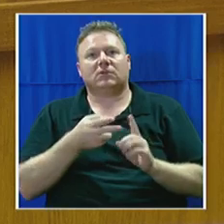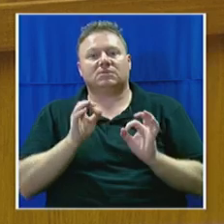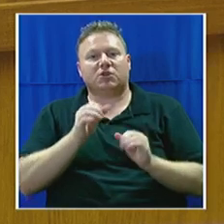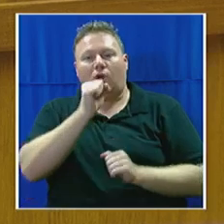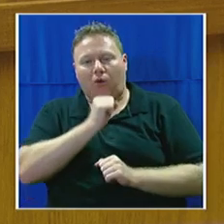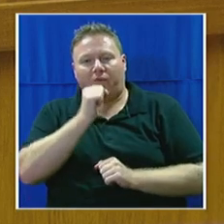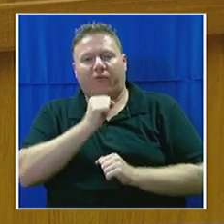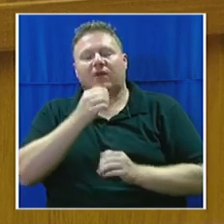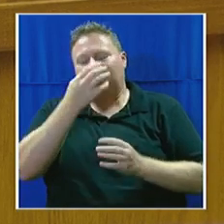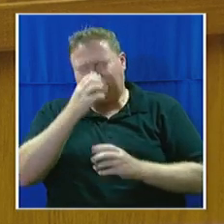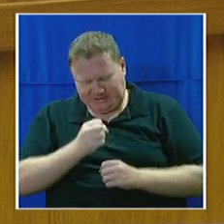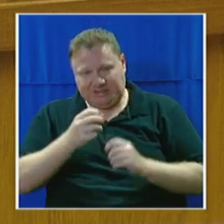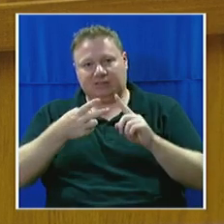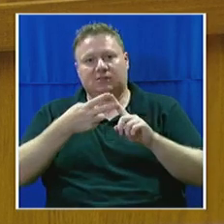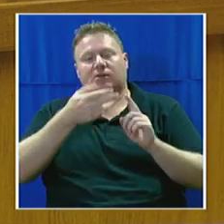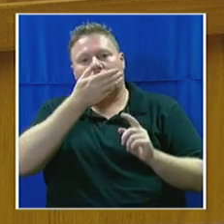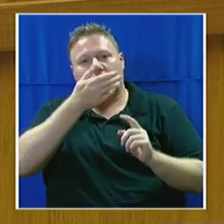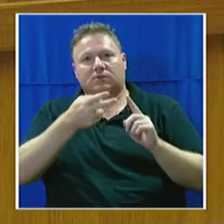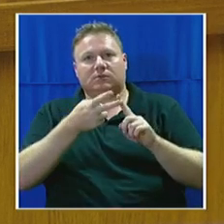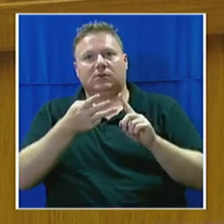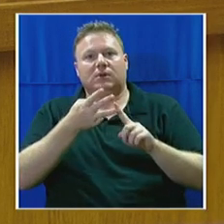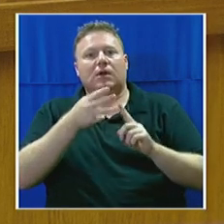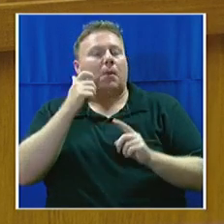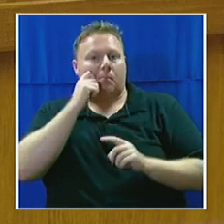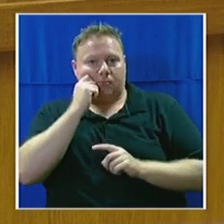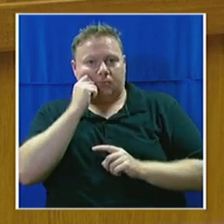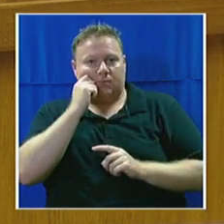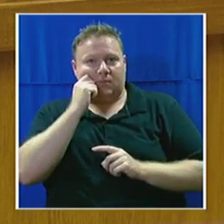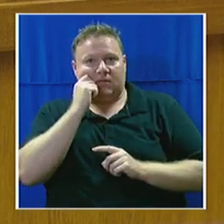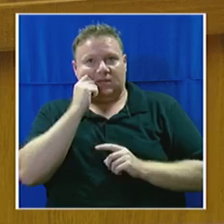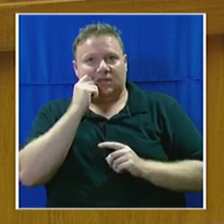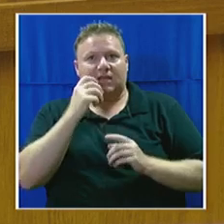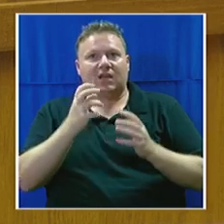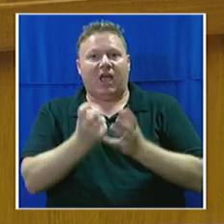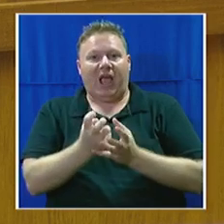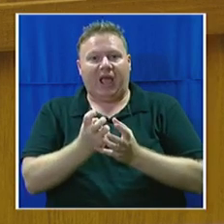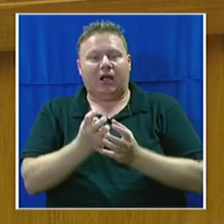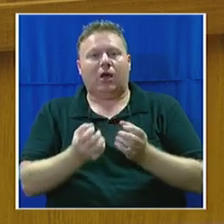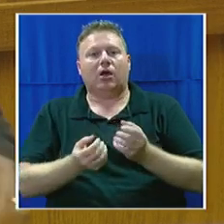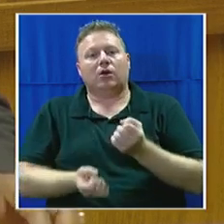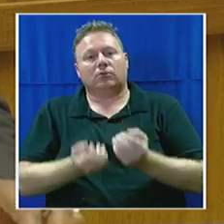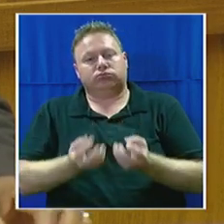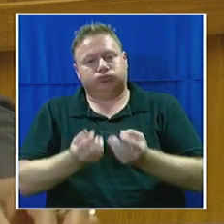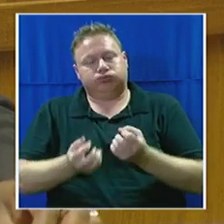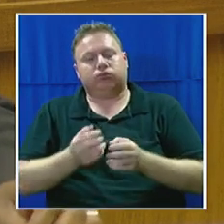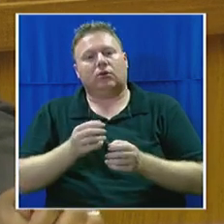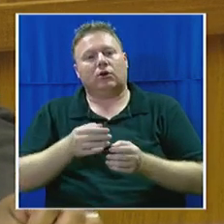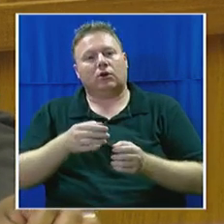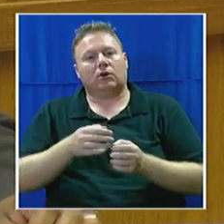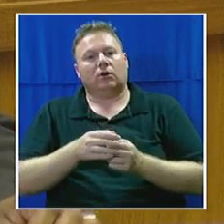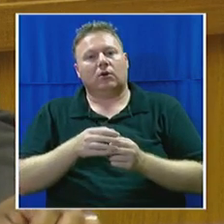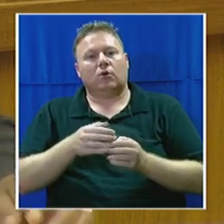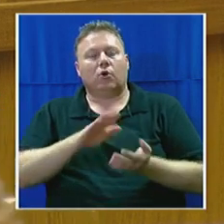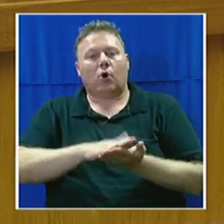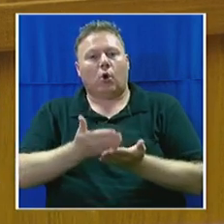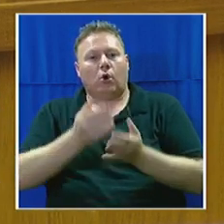and sneezing, thoroughly cooking meat and eggs. The data we have gathered from